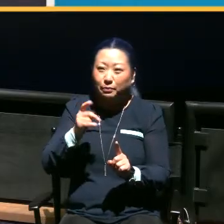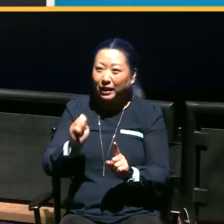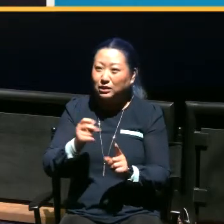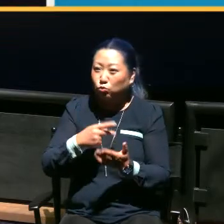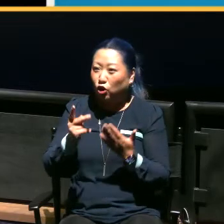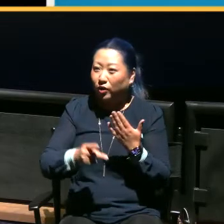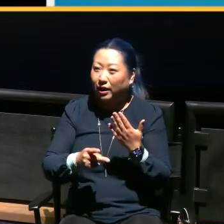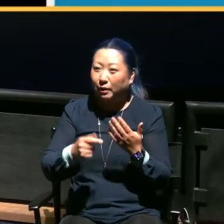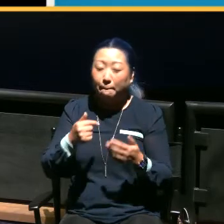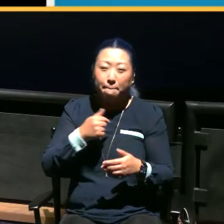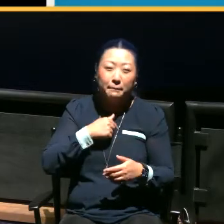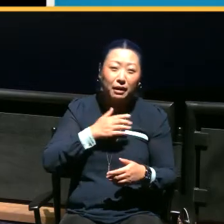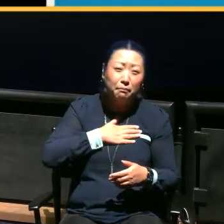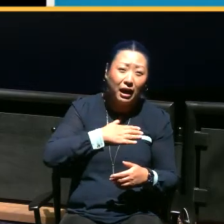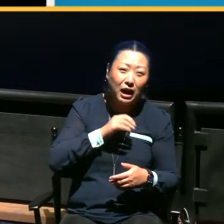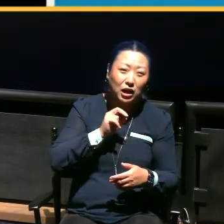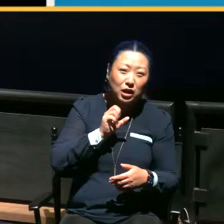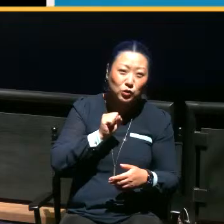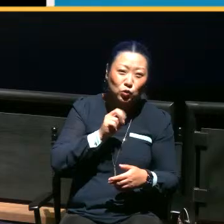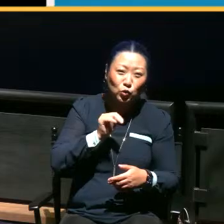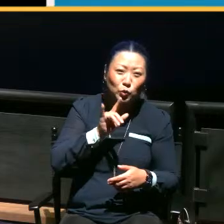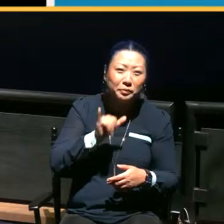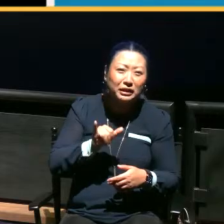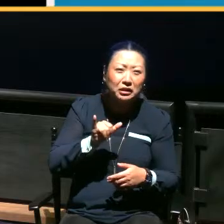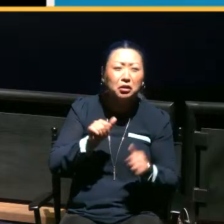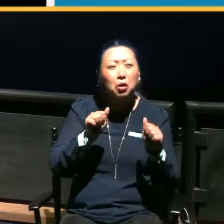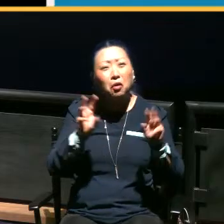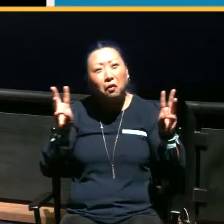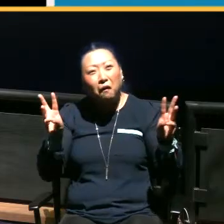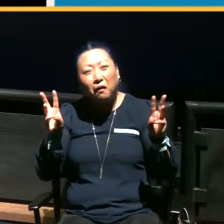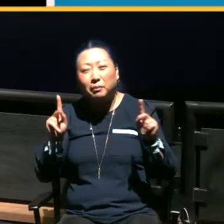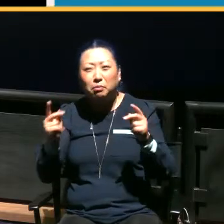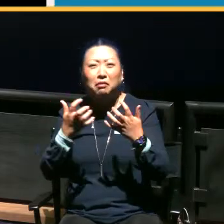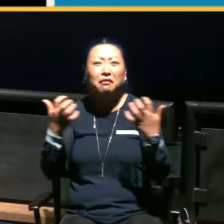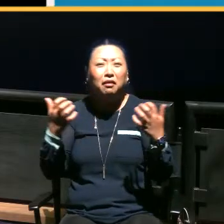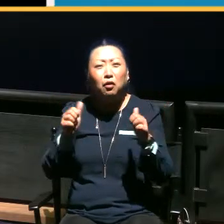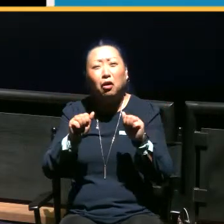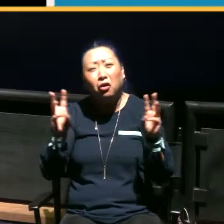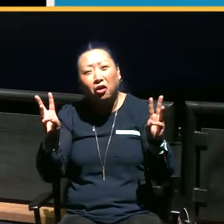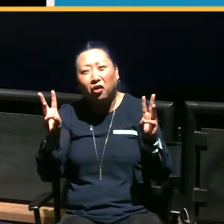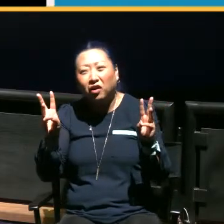me and my Snoopy. There you go. The one I had as a little kid.